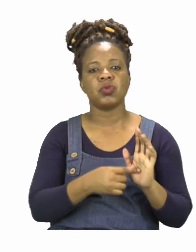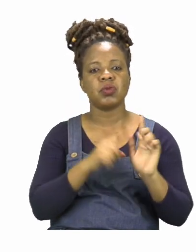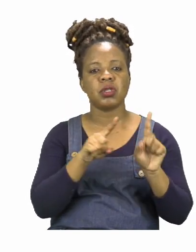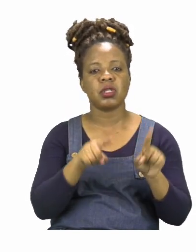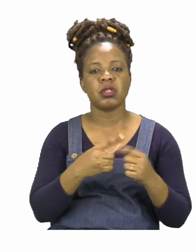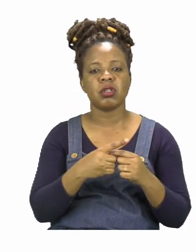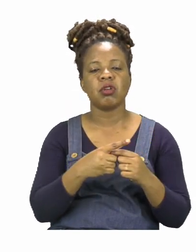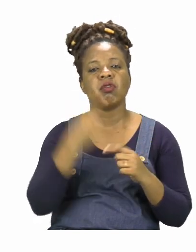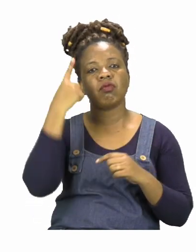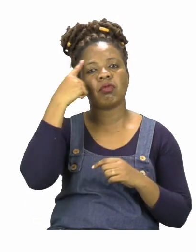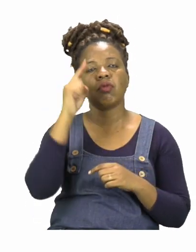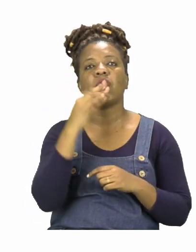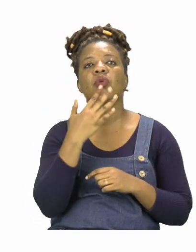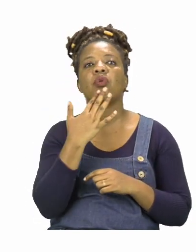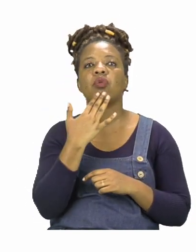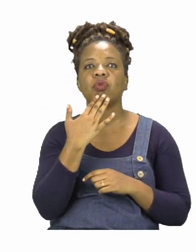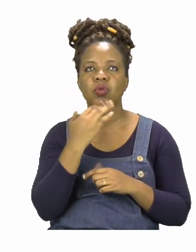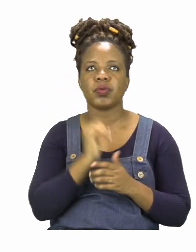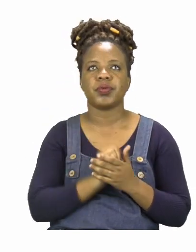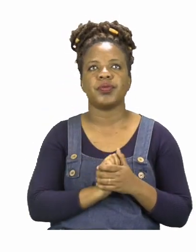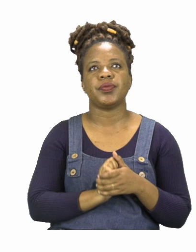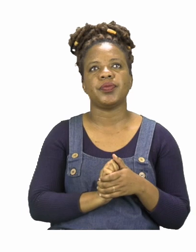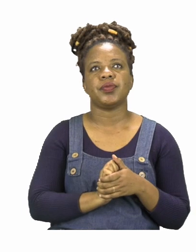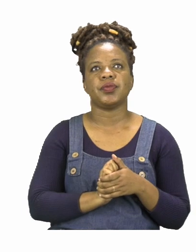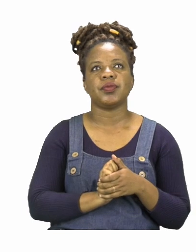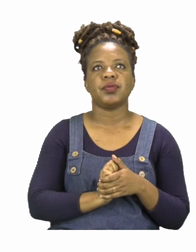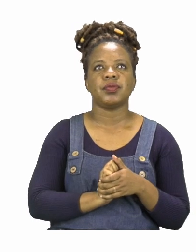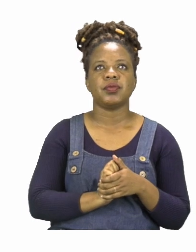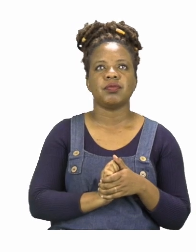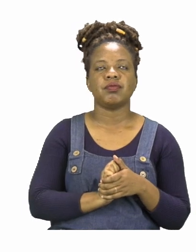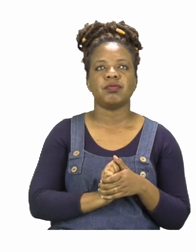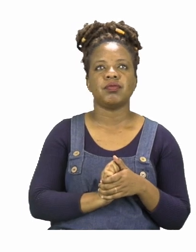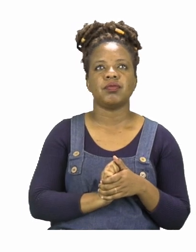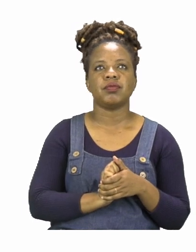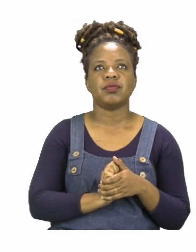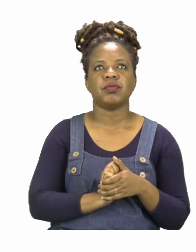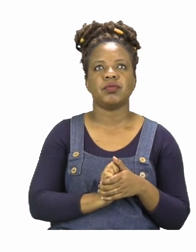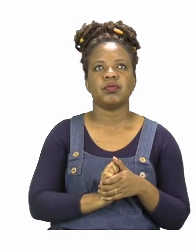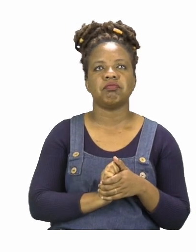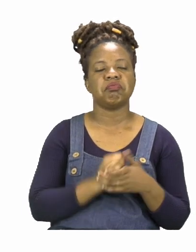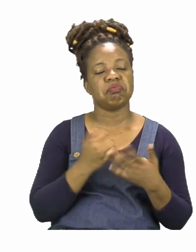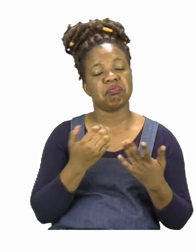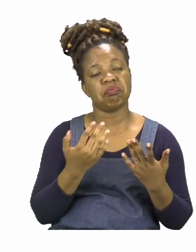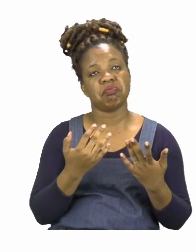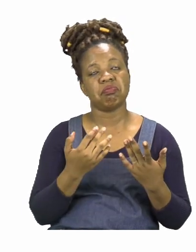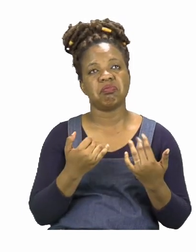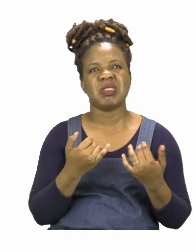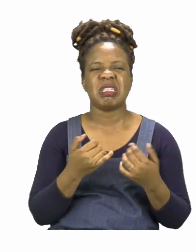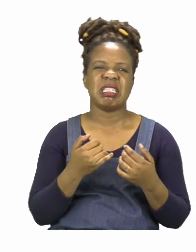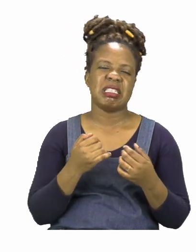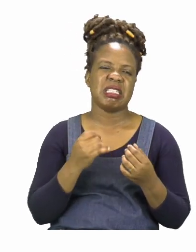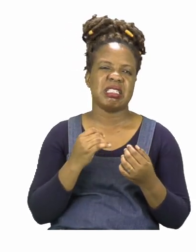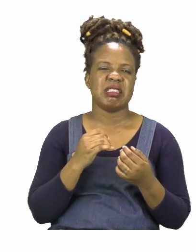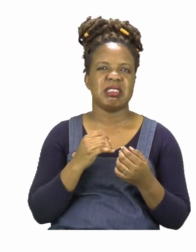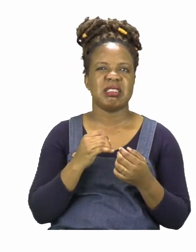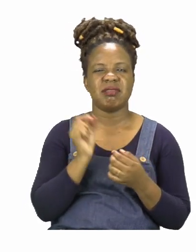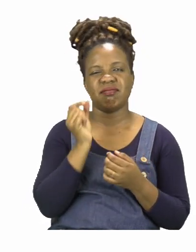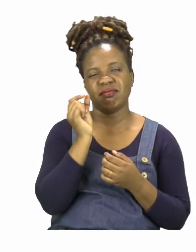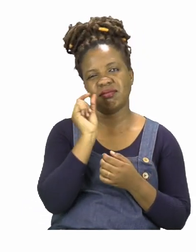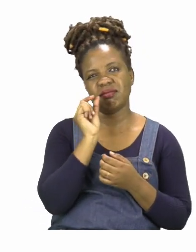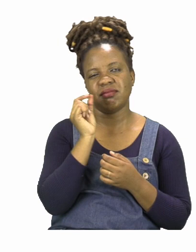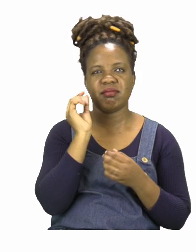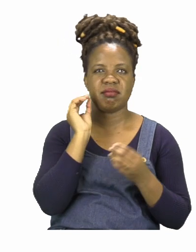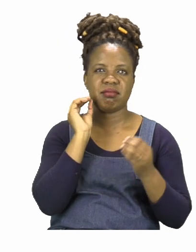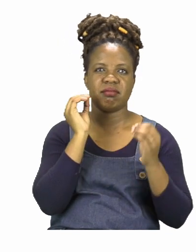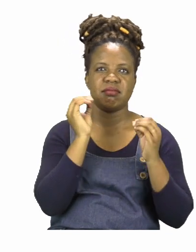choose possessive pronouns. Now, this one is a little bit tricky because you can actually have more than